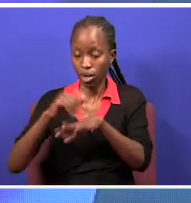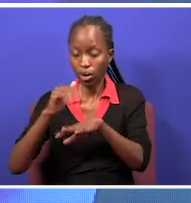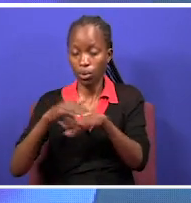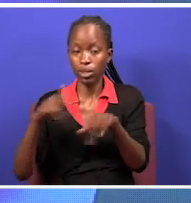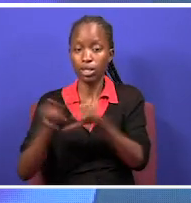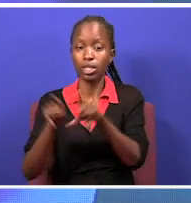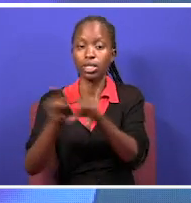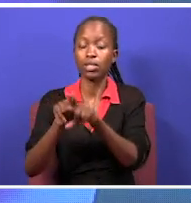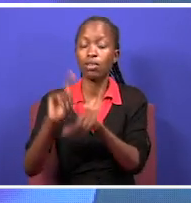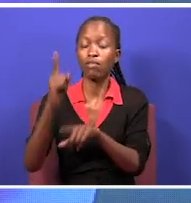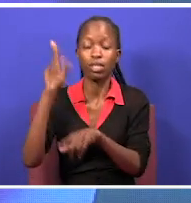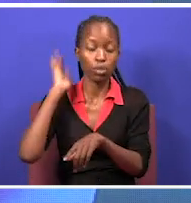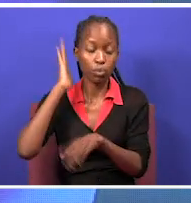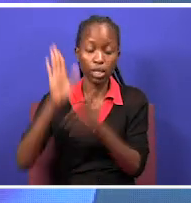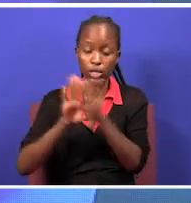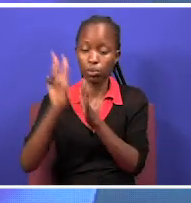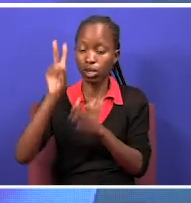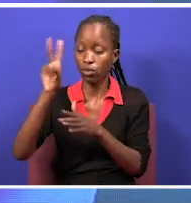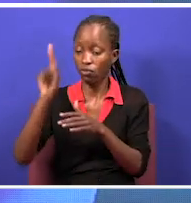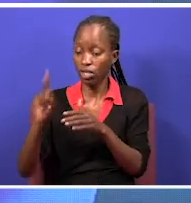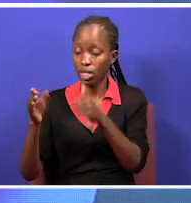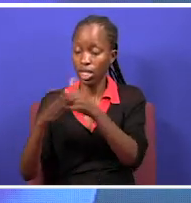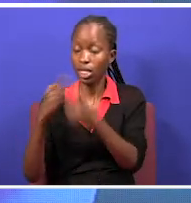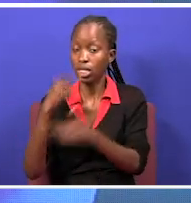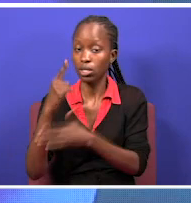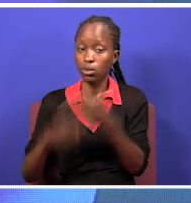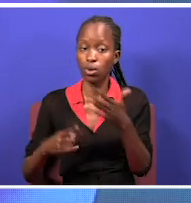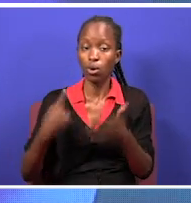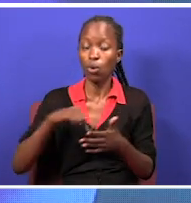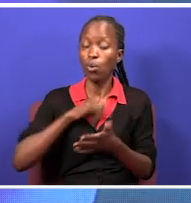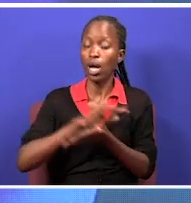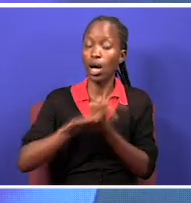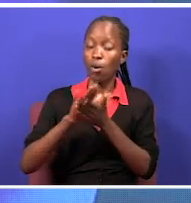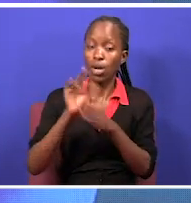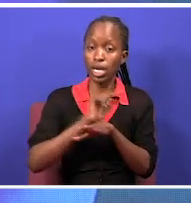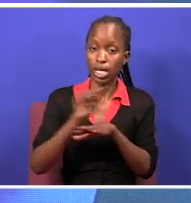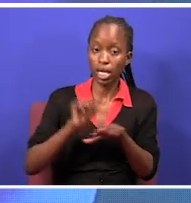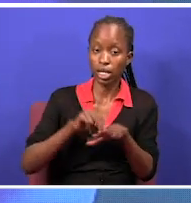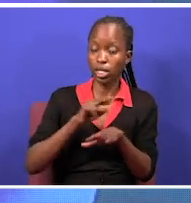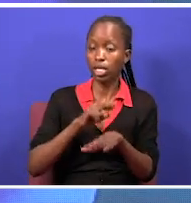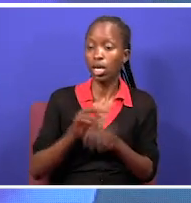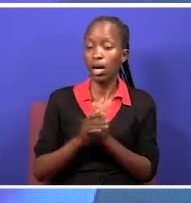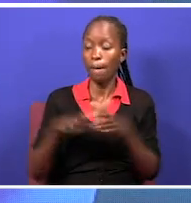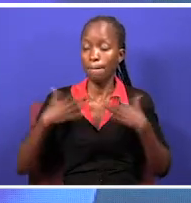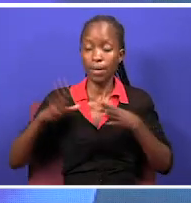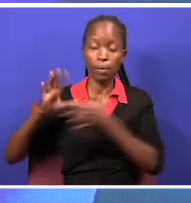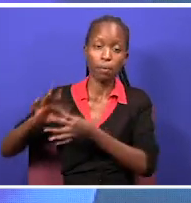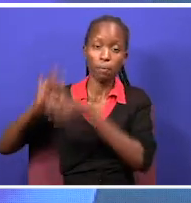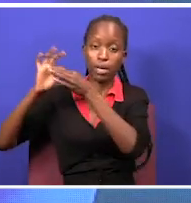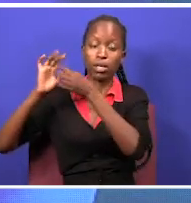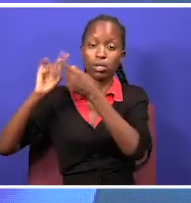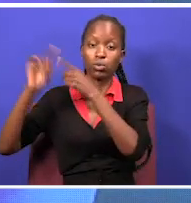to 1 Peter chapter 2, verse 9, we are a holy nation, a people belonging to